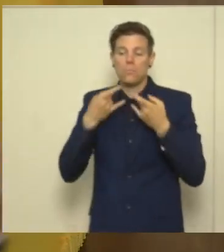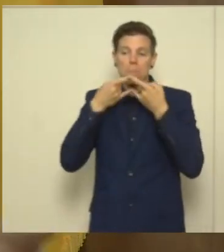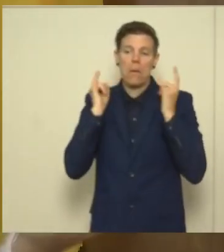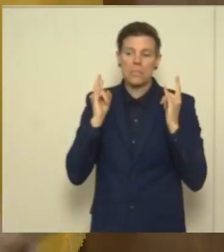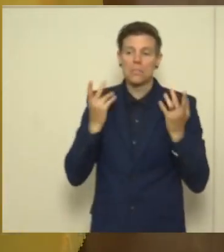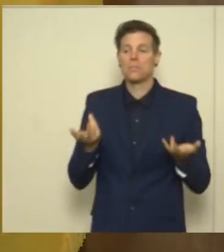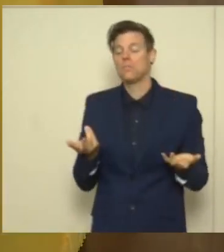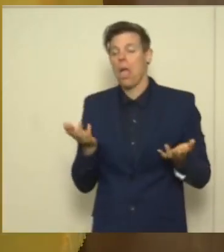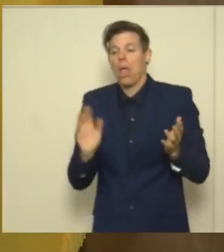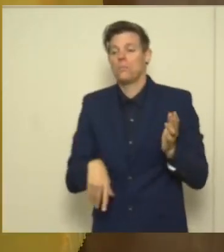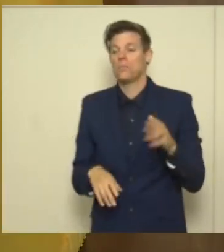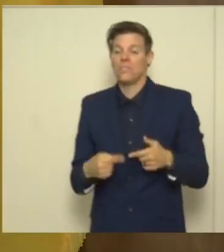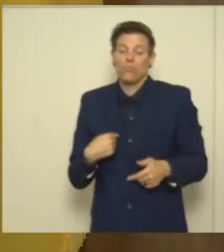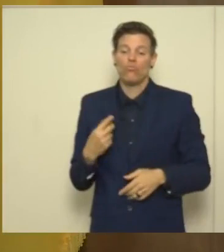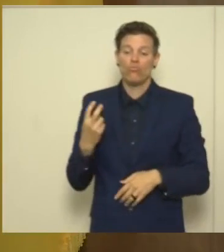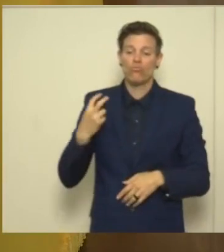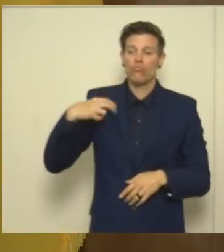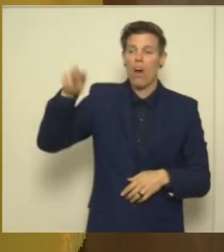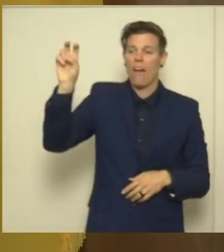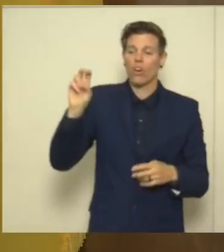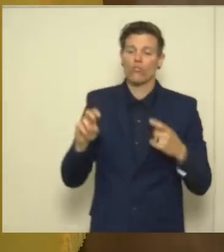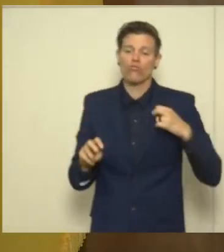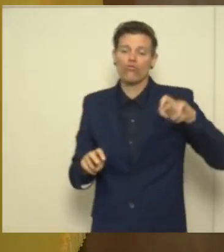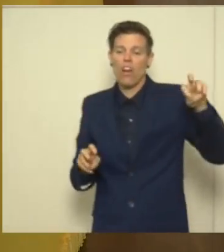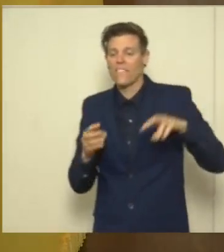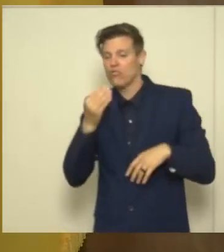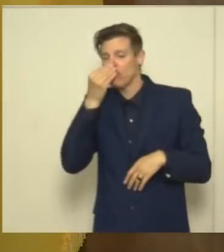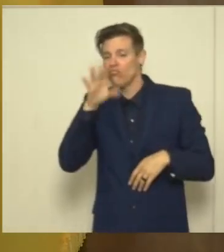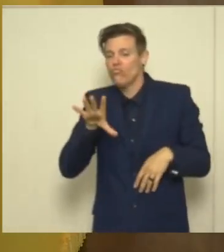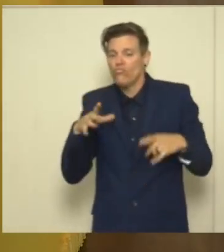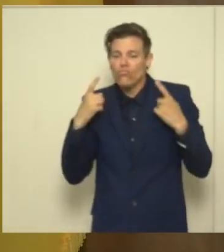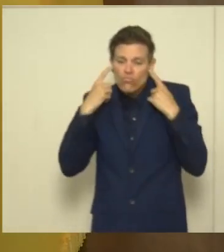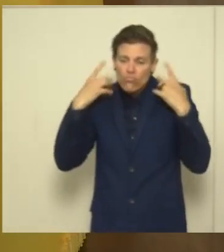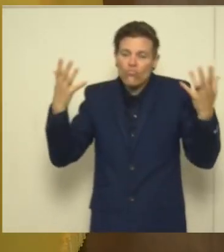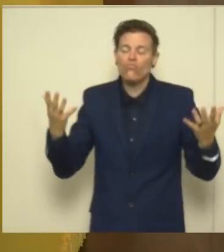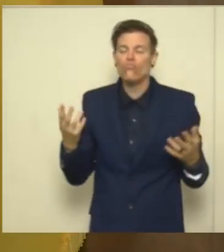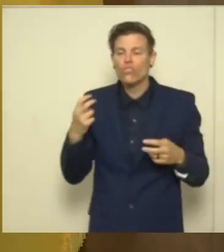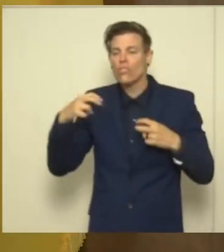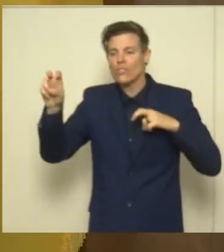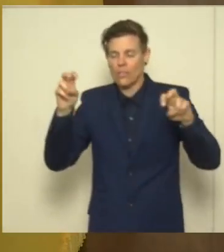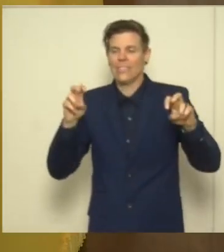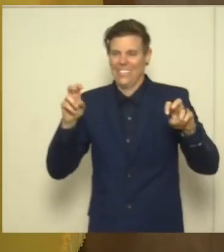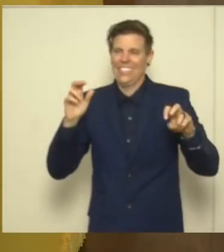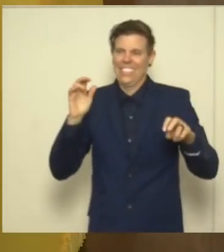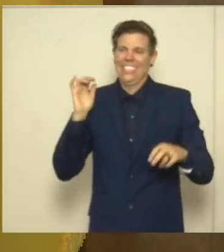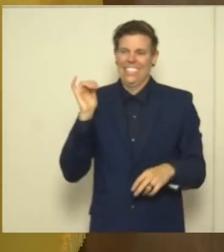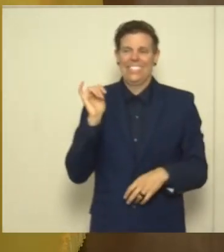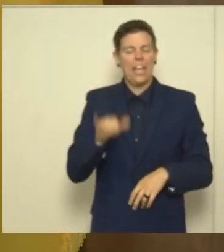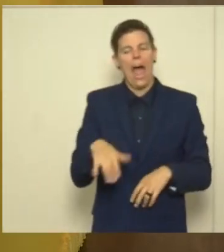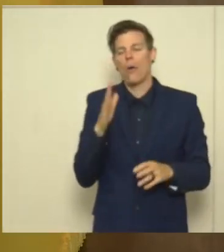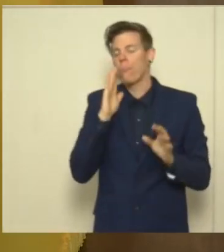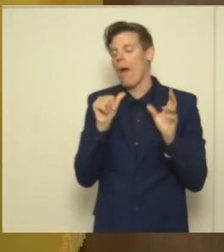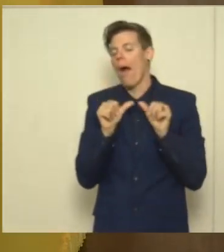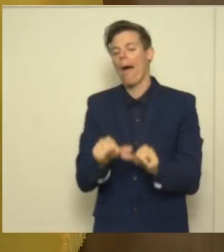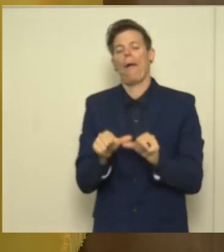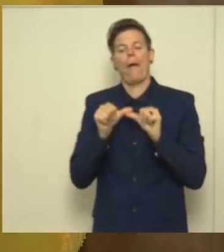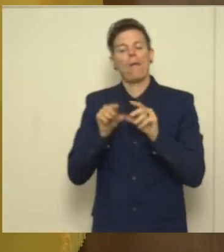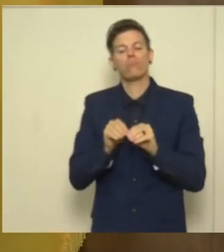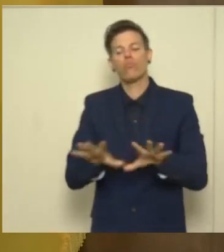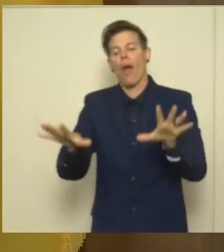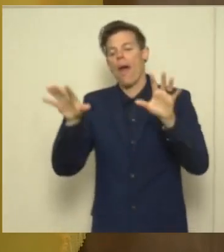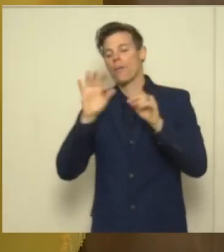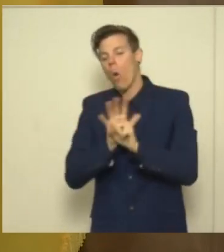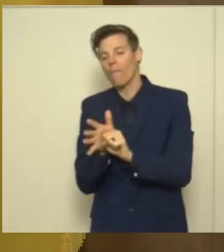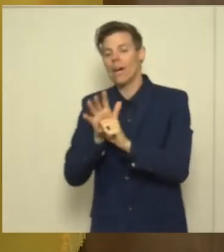sizes, this will continue to happen. And when that happens, it means that a whole sector doesn't